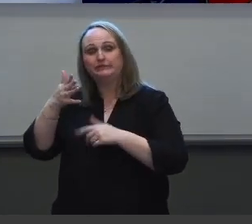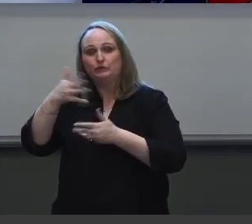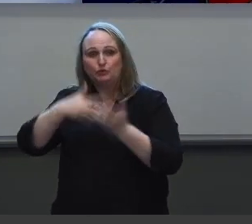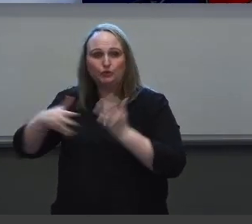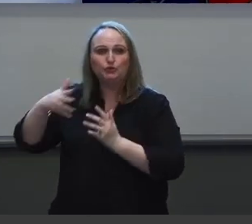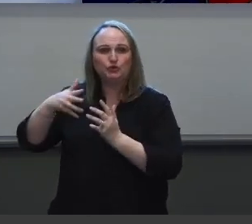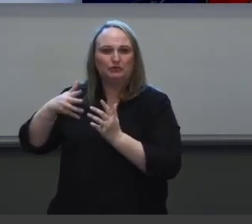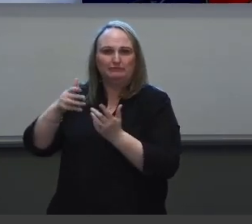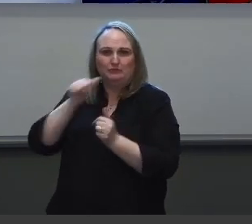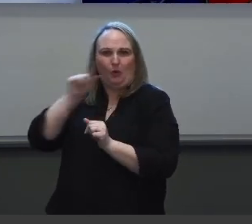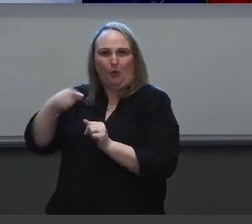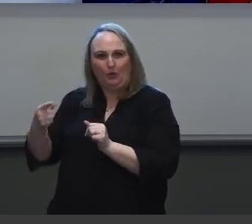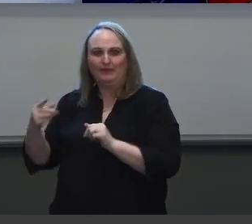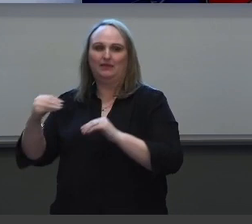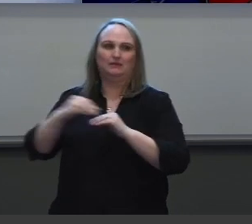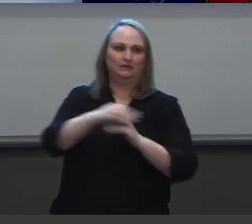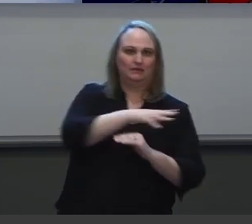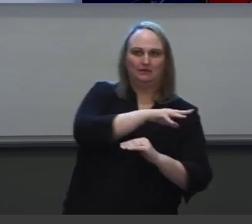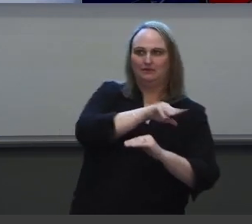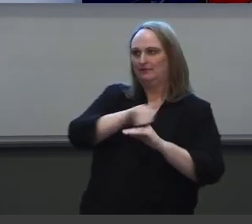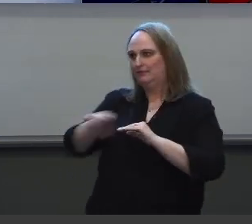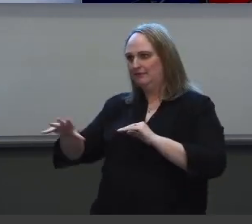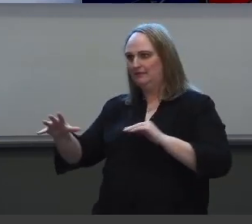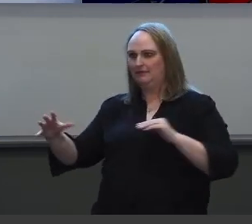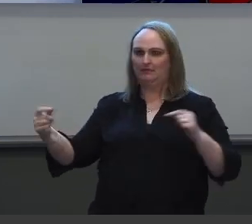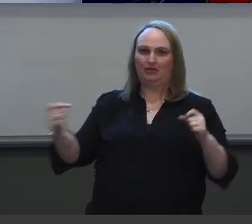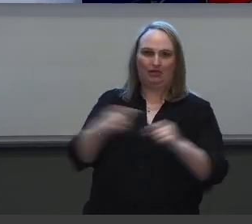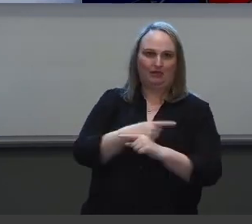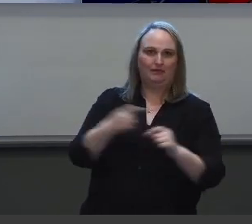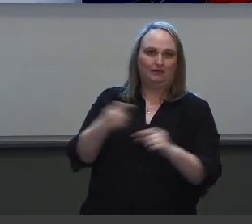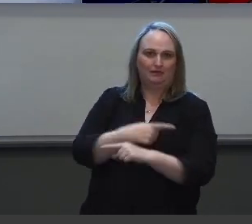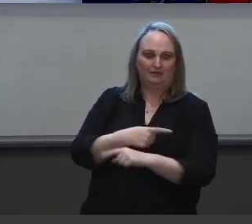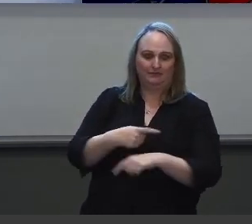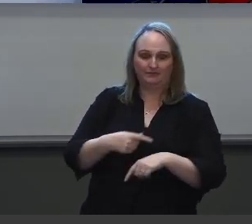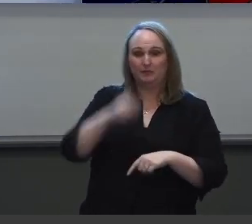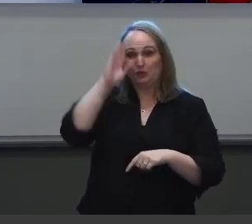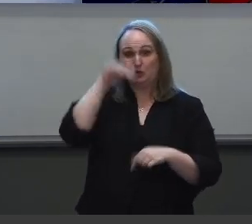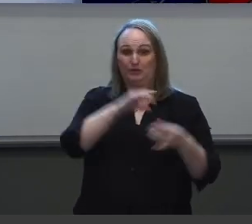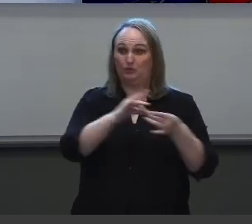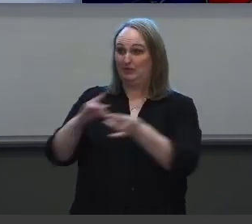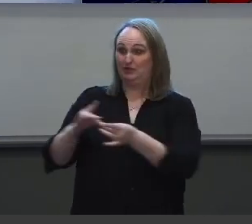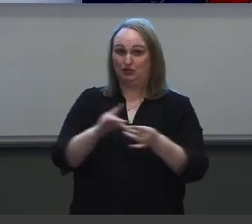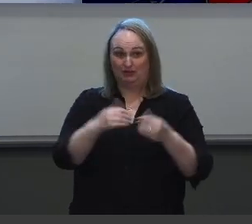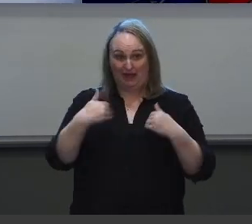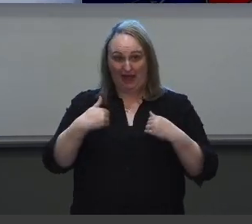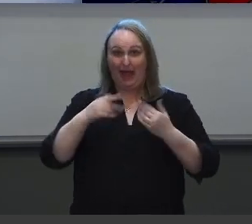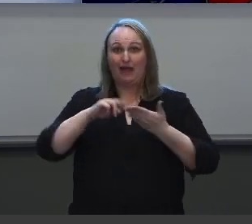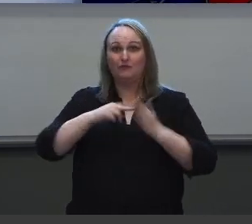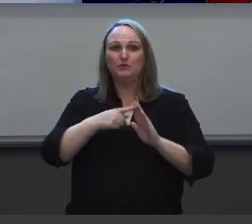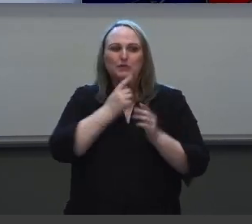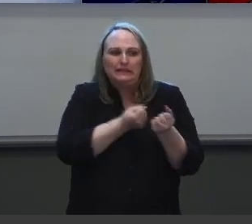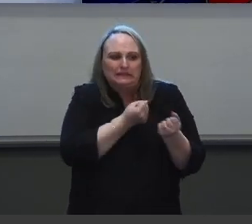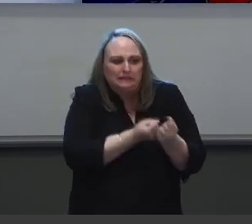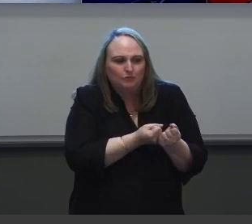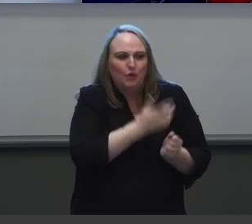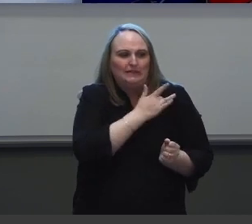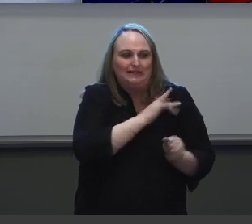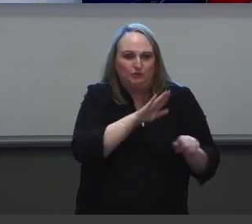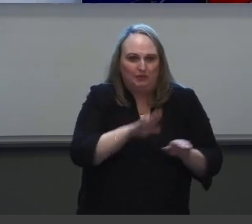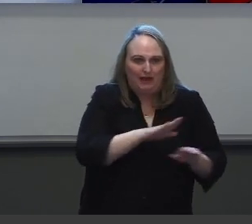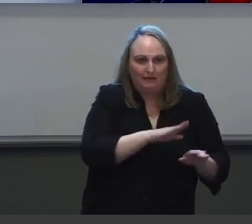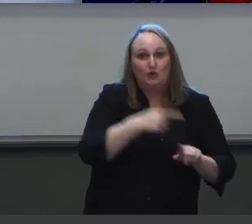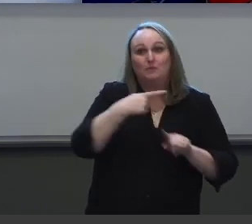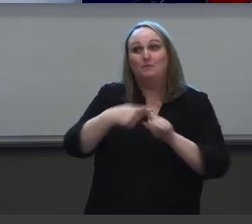other. But knowing that these relationships exist, we can help to support sensory behaviors and